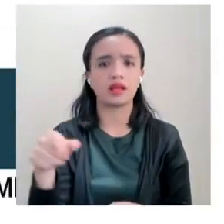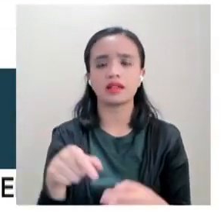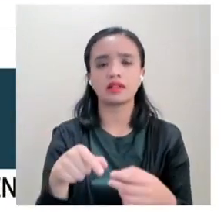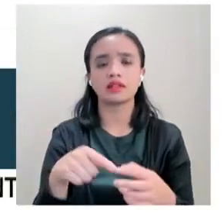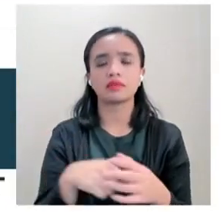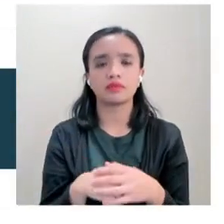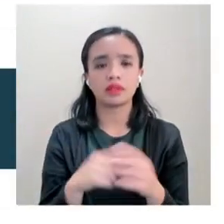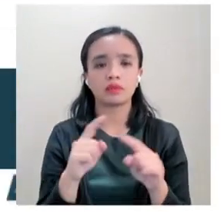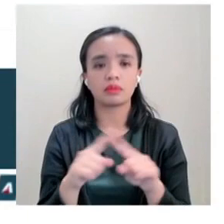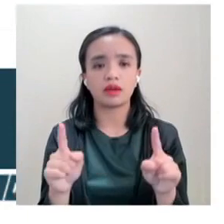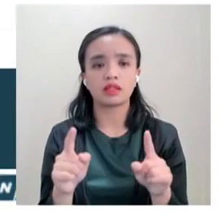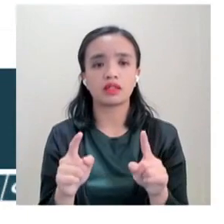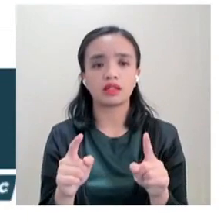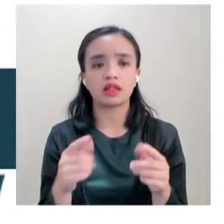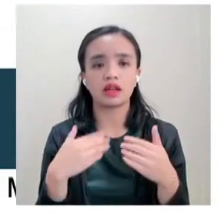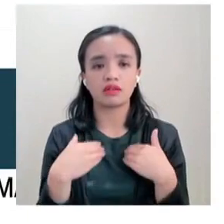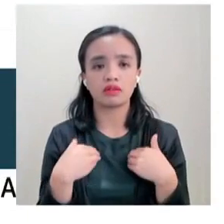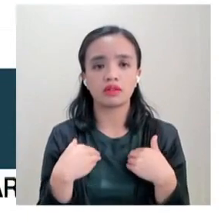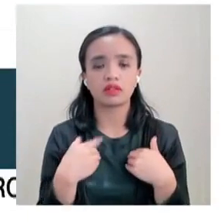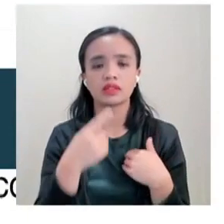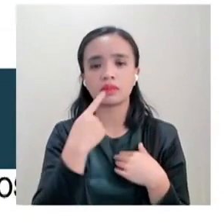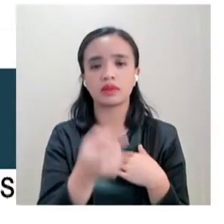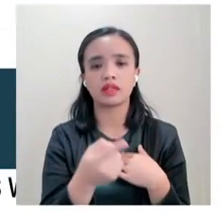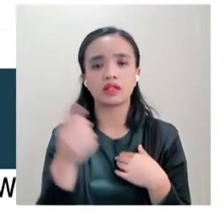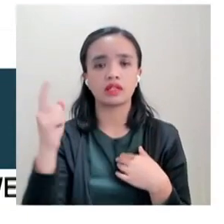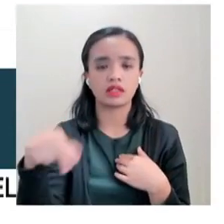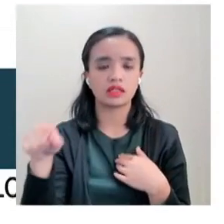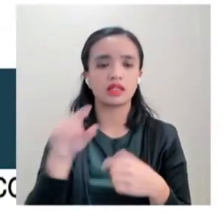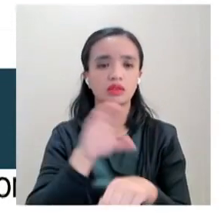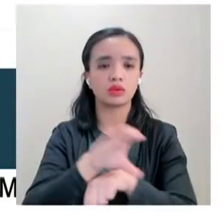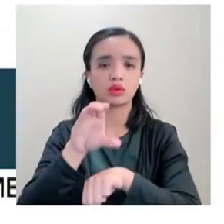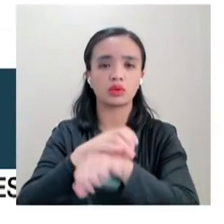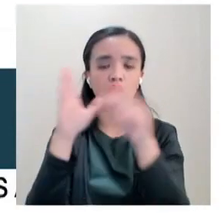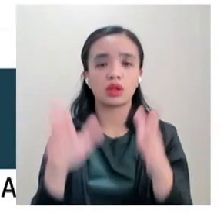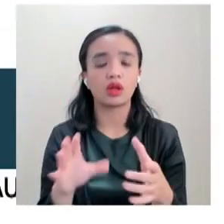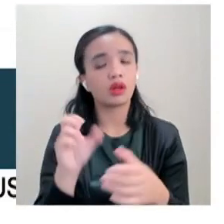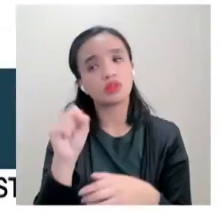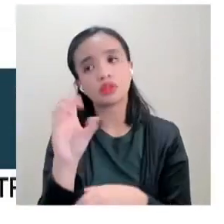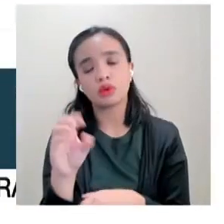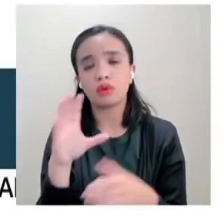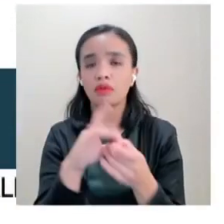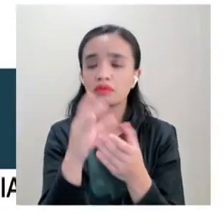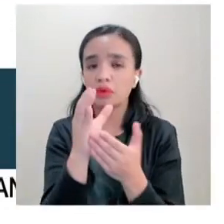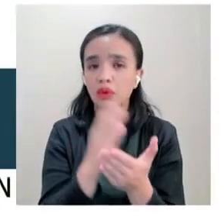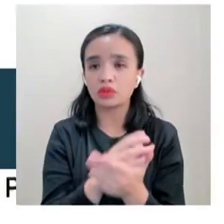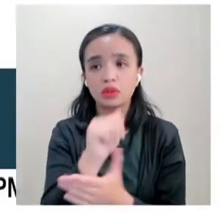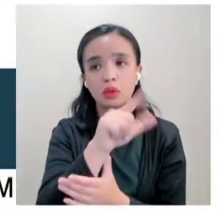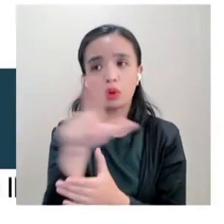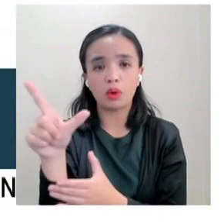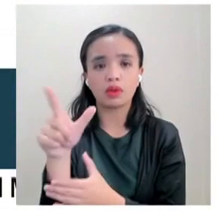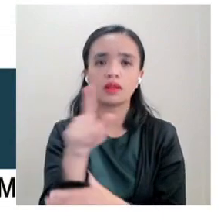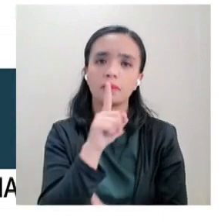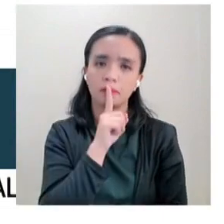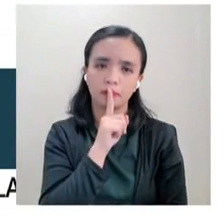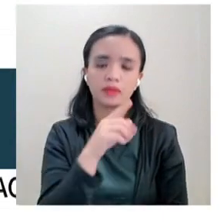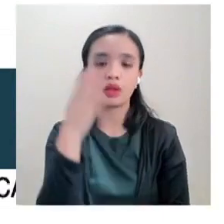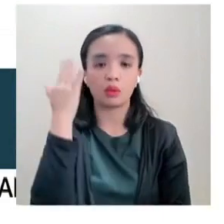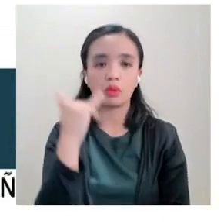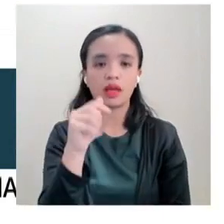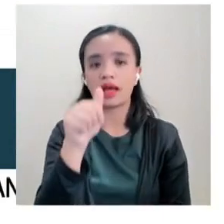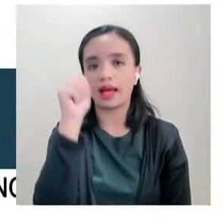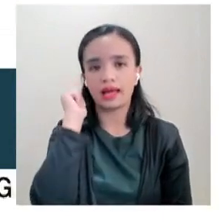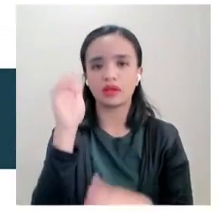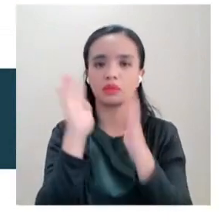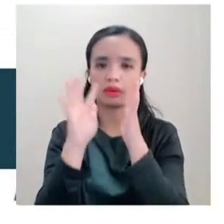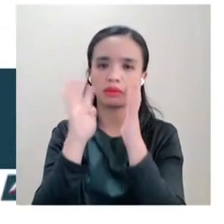been going around and claiming to be already a consultant. So, syempre, everybody is keeping silent kasi ayaw mo namang mapahiya